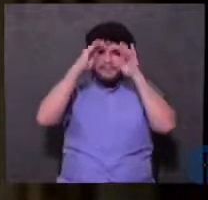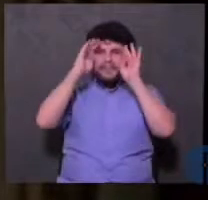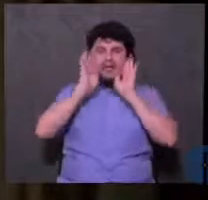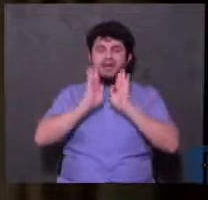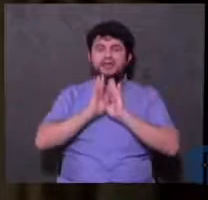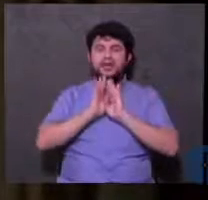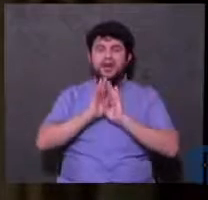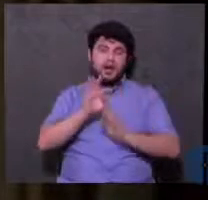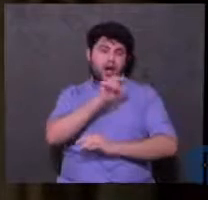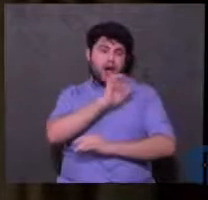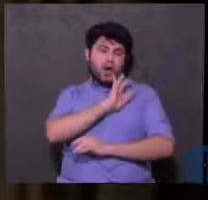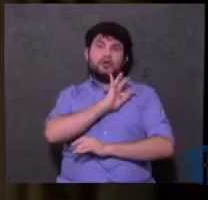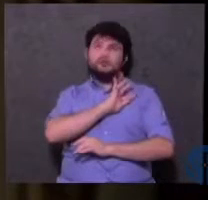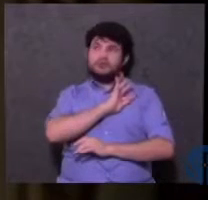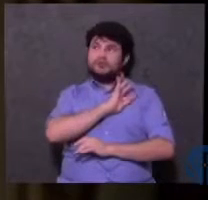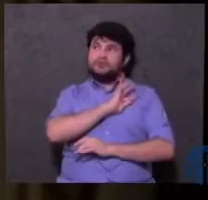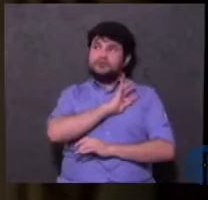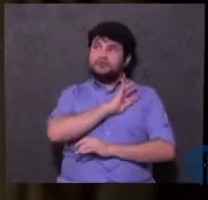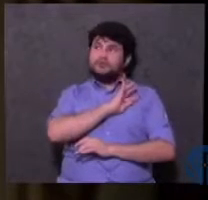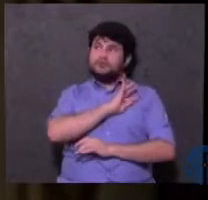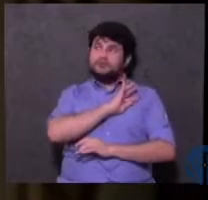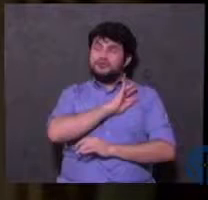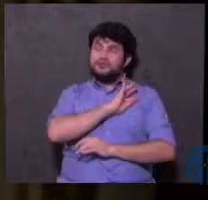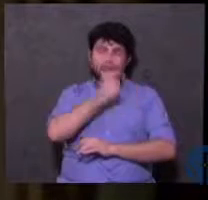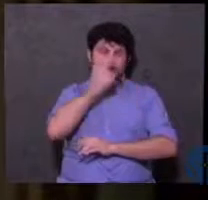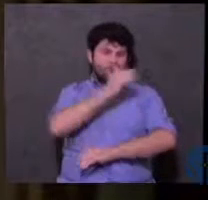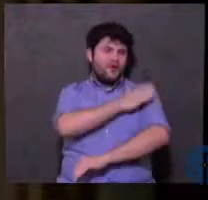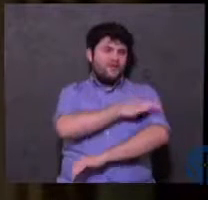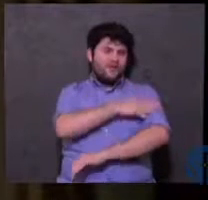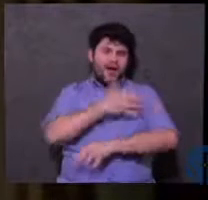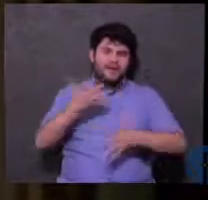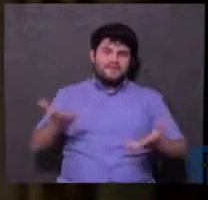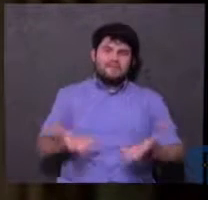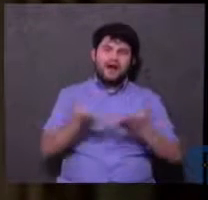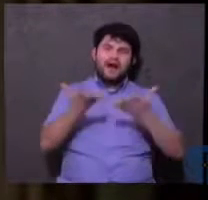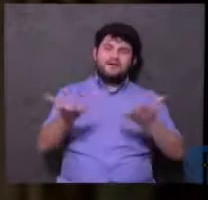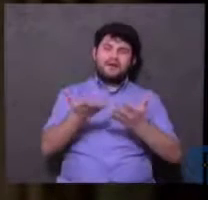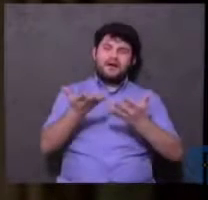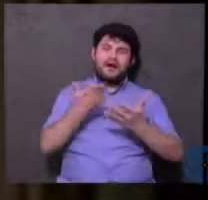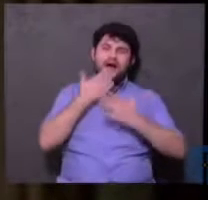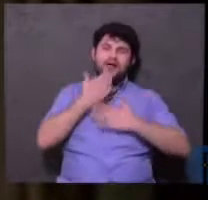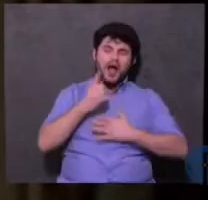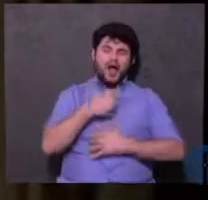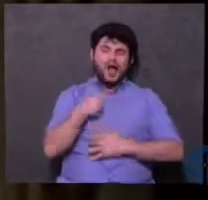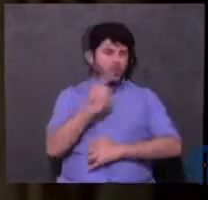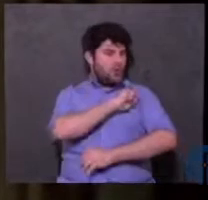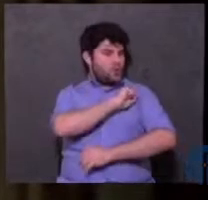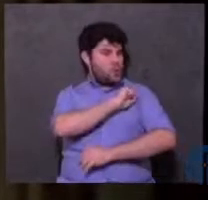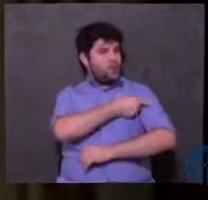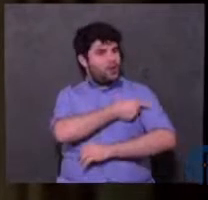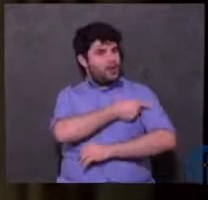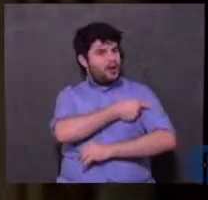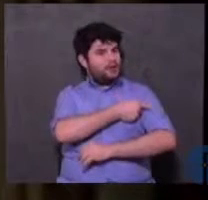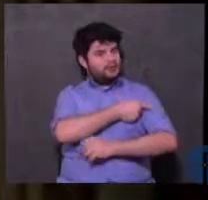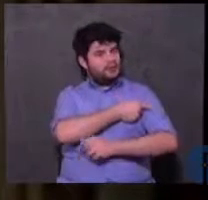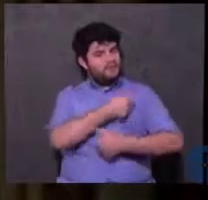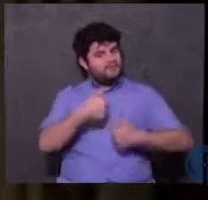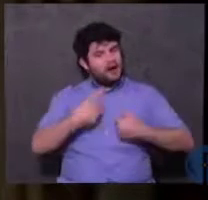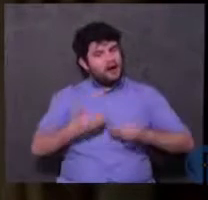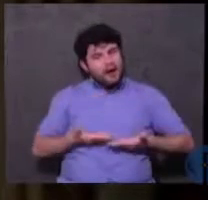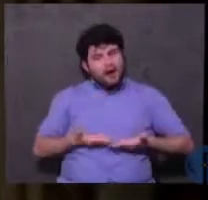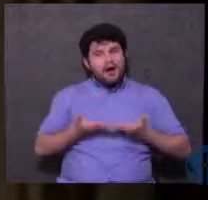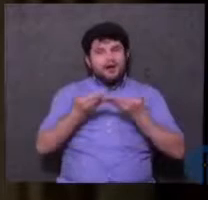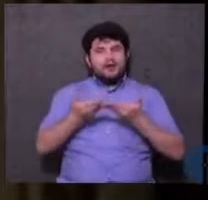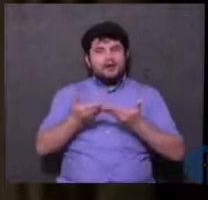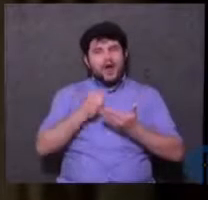Ó Senhor, que levantais os fracos. Dai-nos coragem para vos oferecer todas as